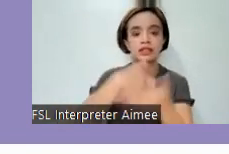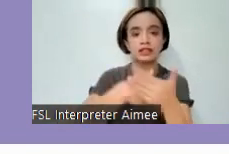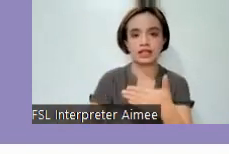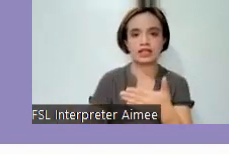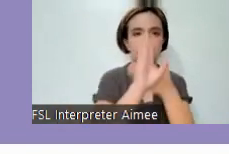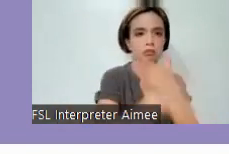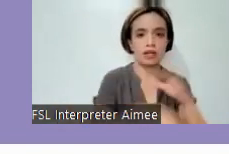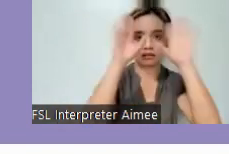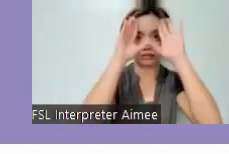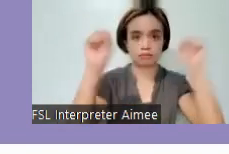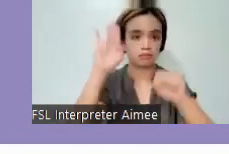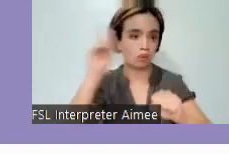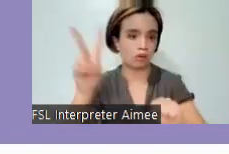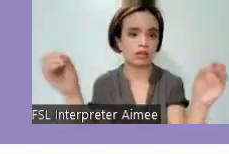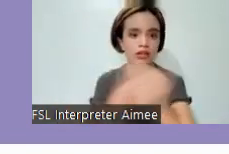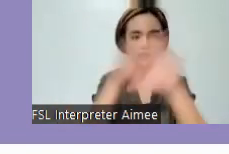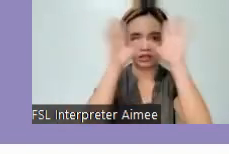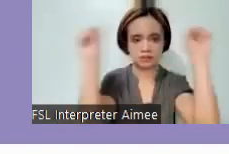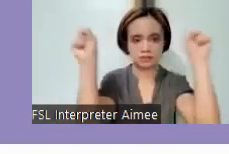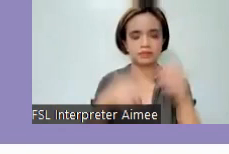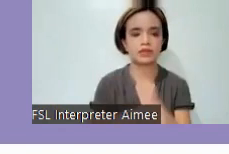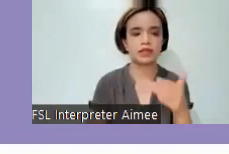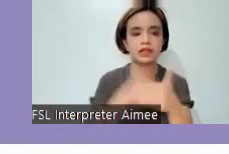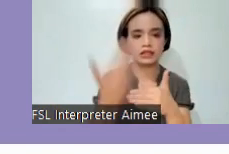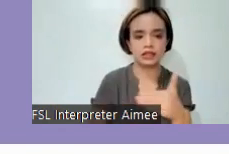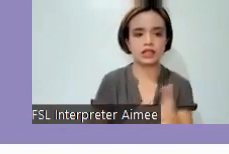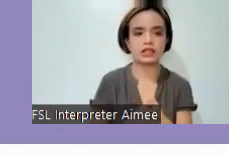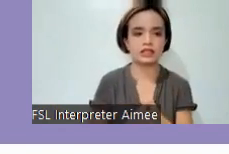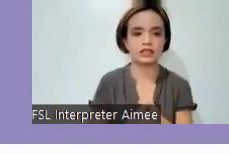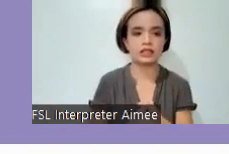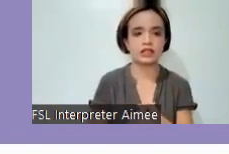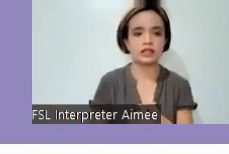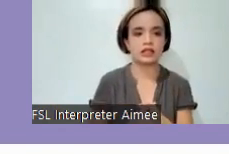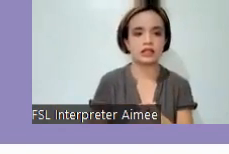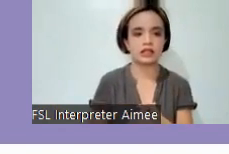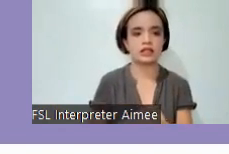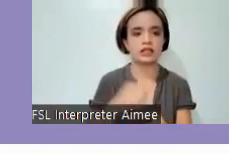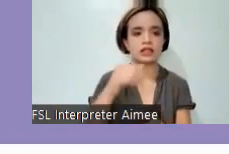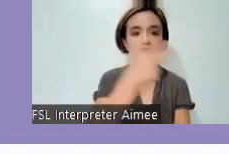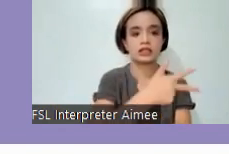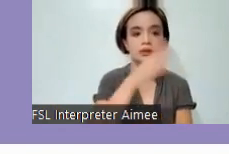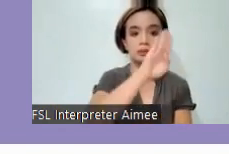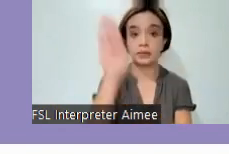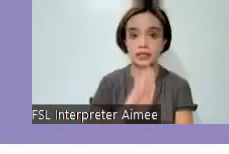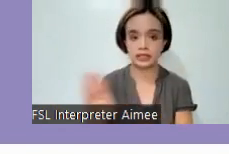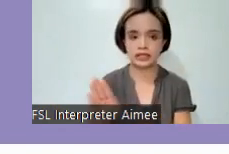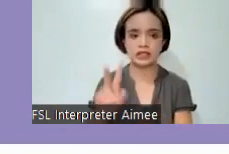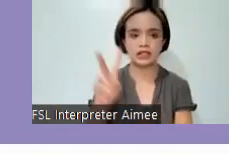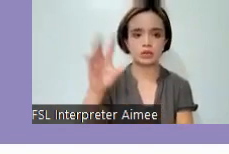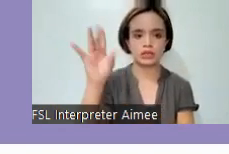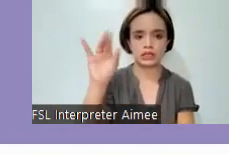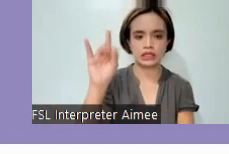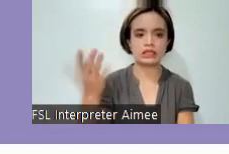to Malacanang, and similarly, backed up the candidacy of Jair Bolsonaro in Brazil in